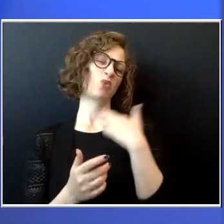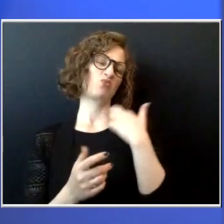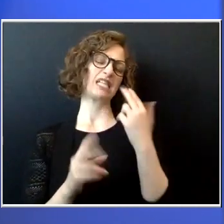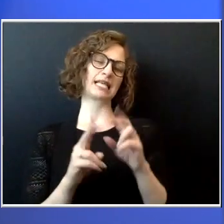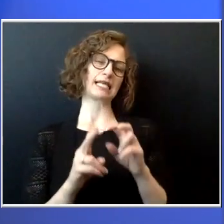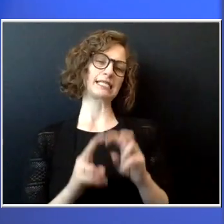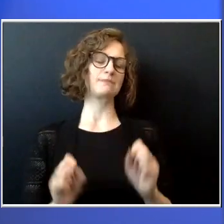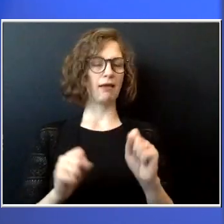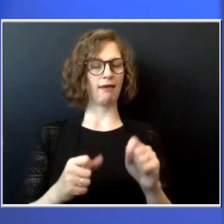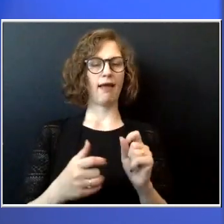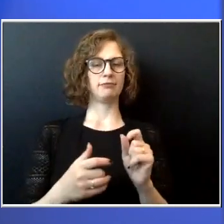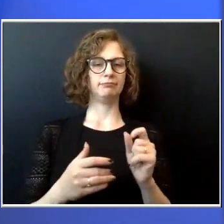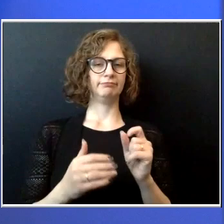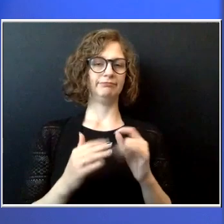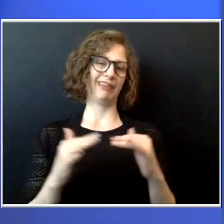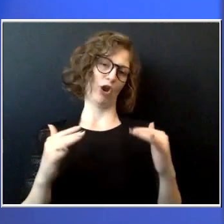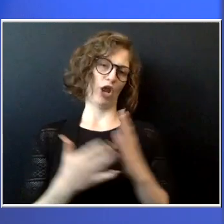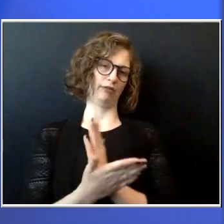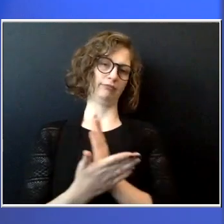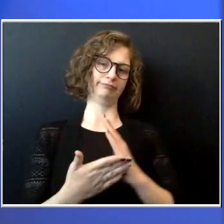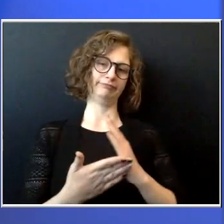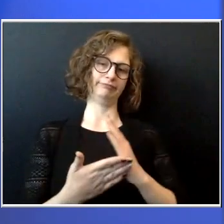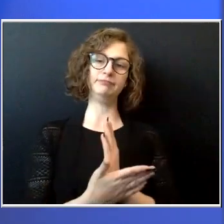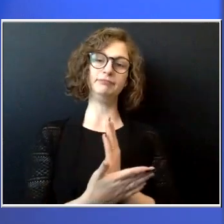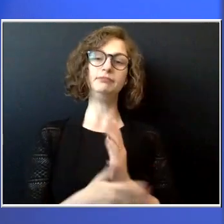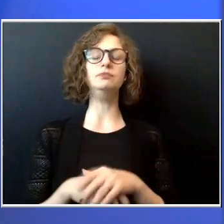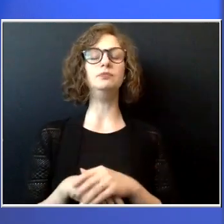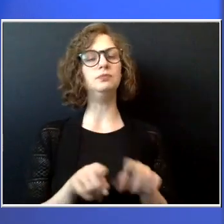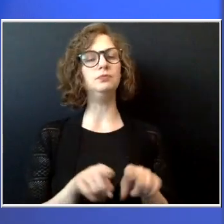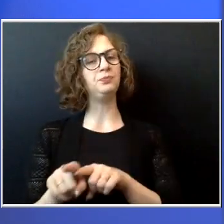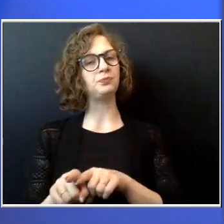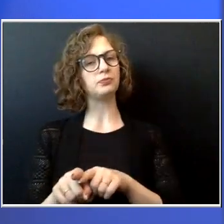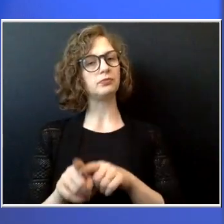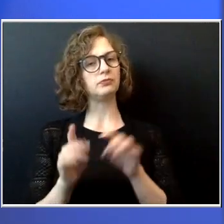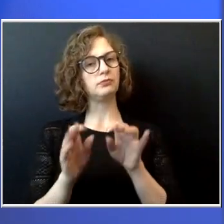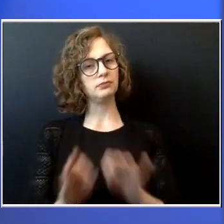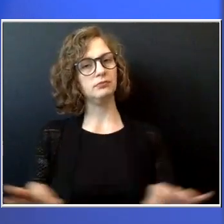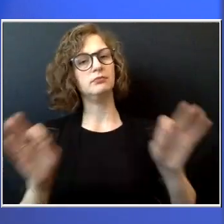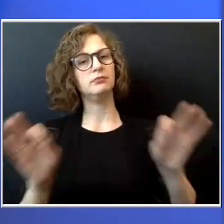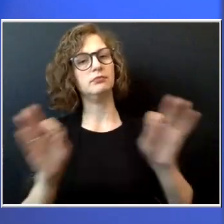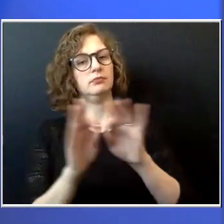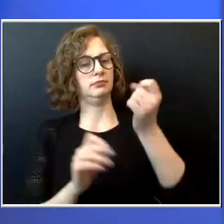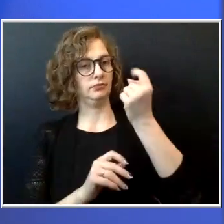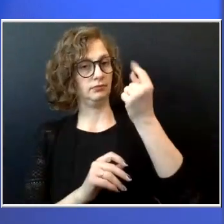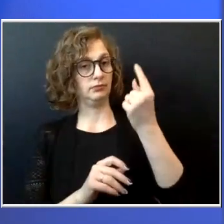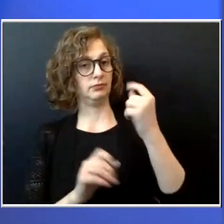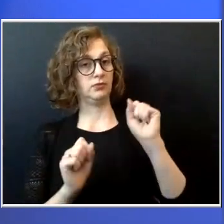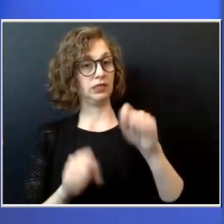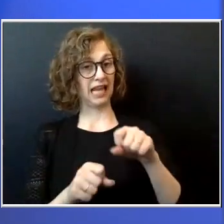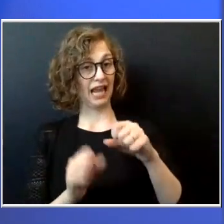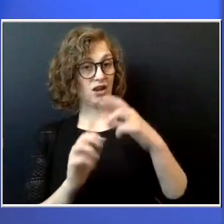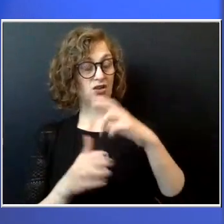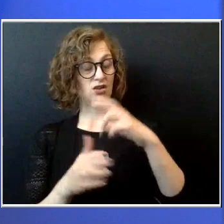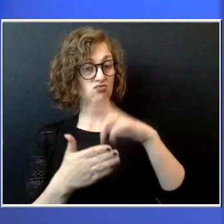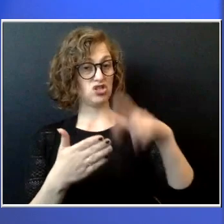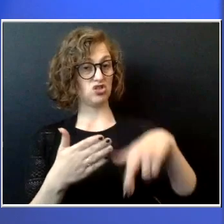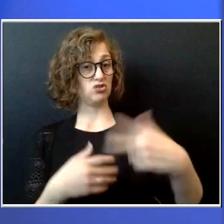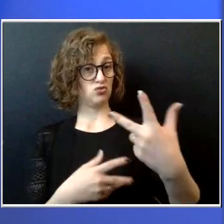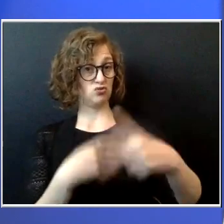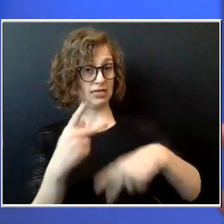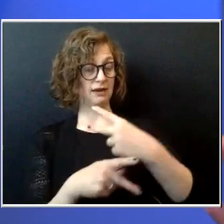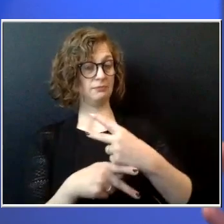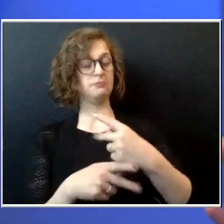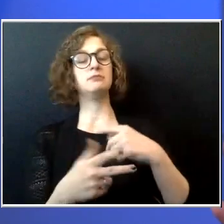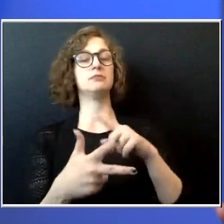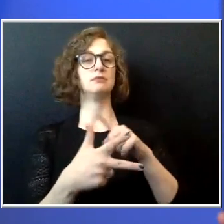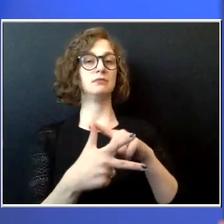thing is people need to understand you can get three types of results. You can get positive, meaning it's a genetic change that